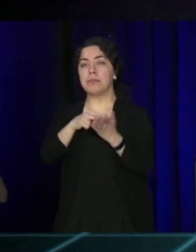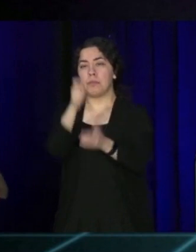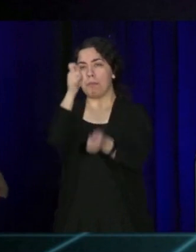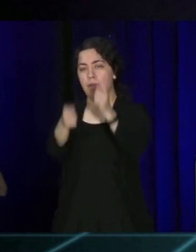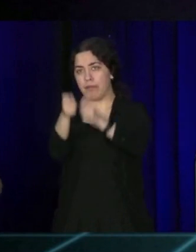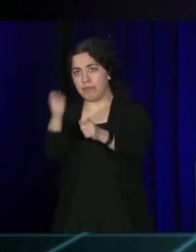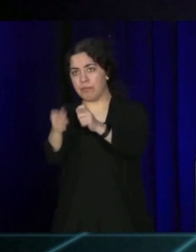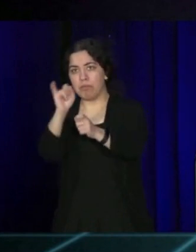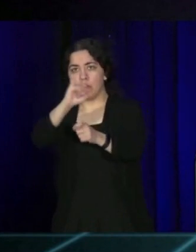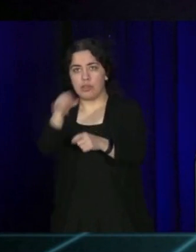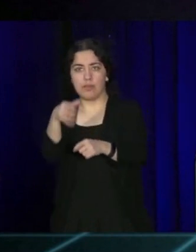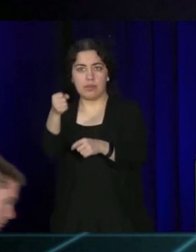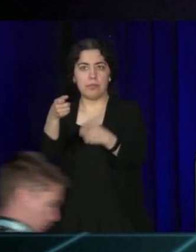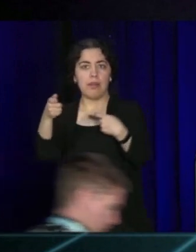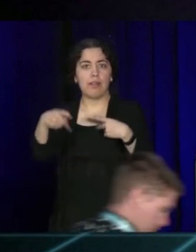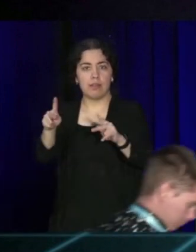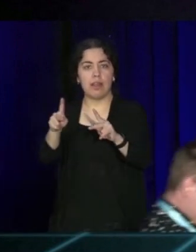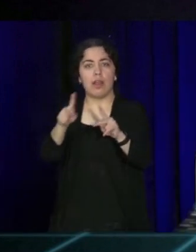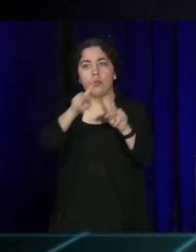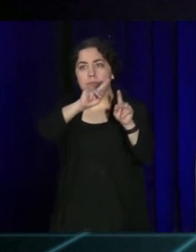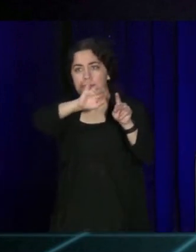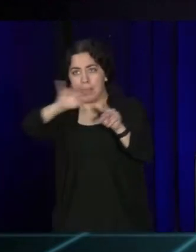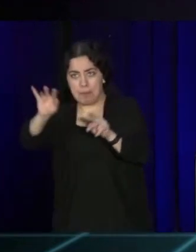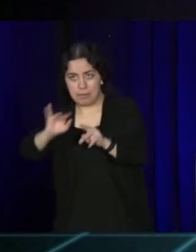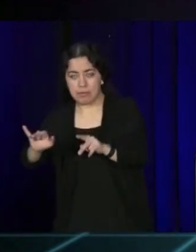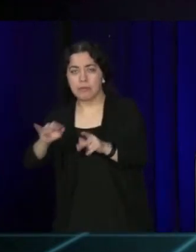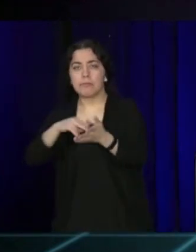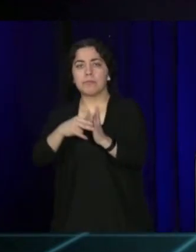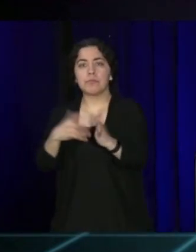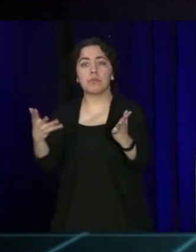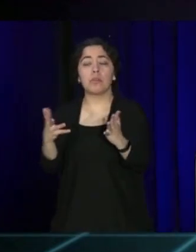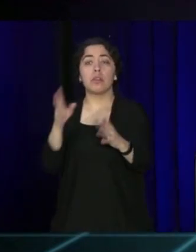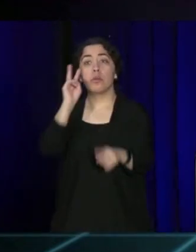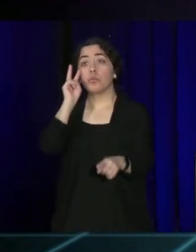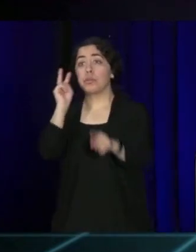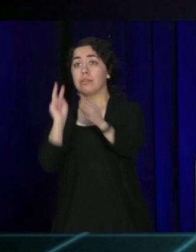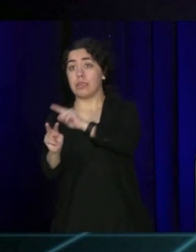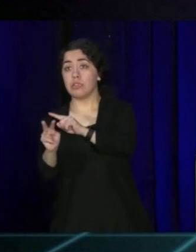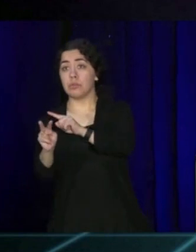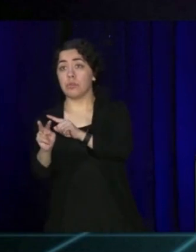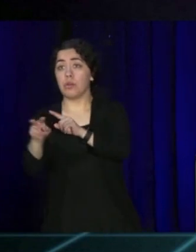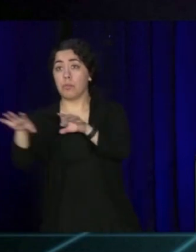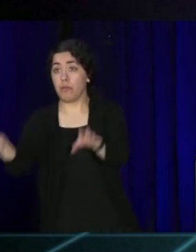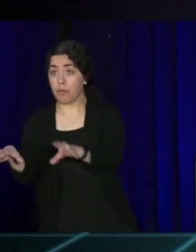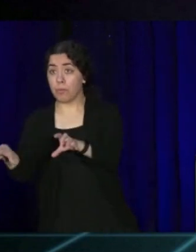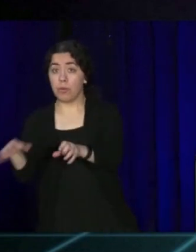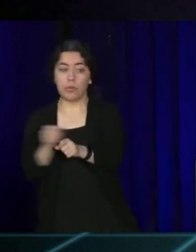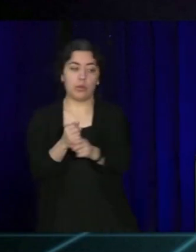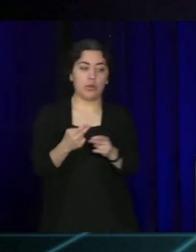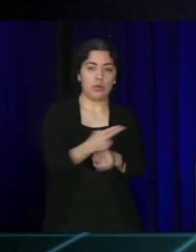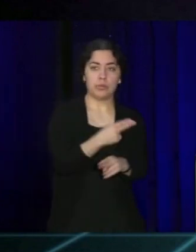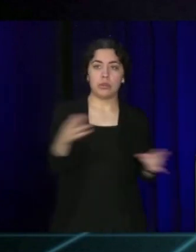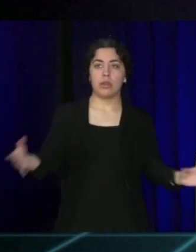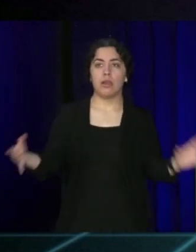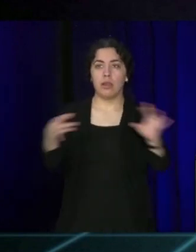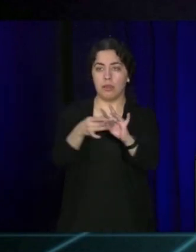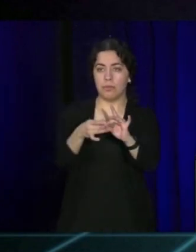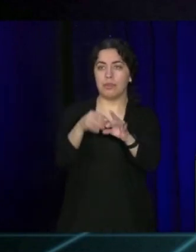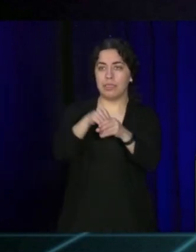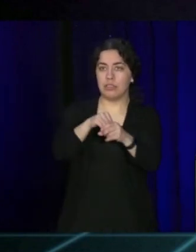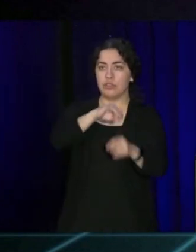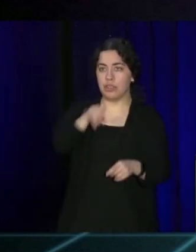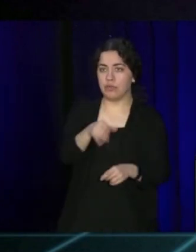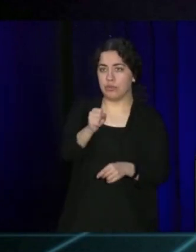sound typing. And the idea is that it bridges the predictable C performance with the usability we can have in JavaScript via